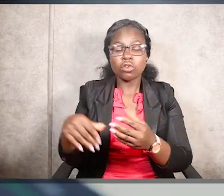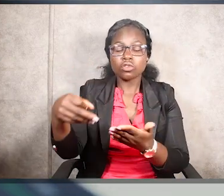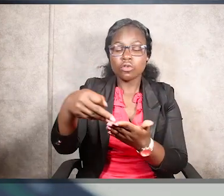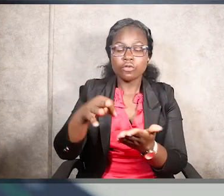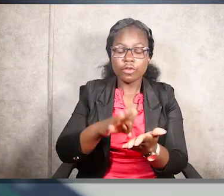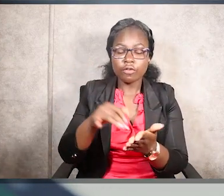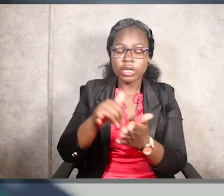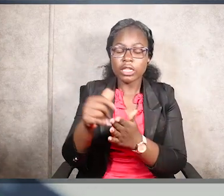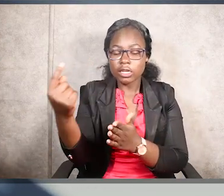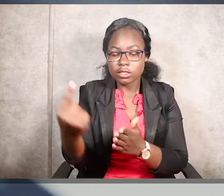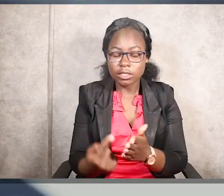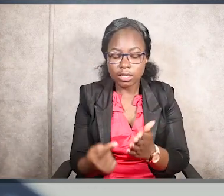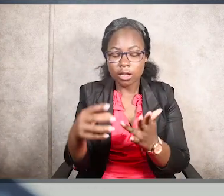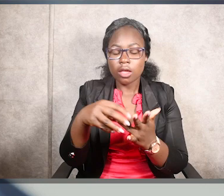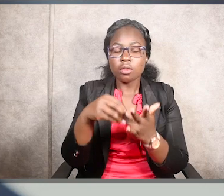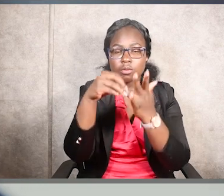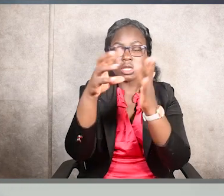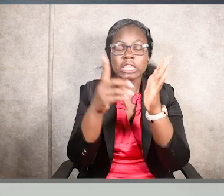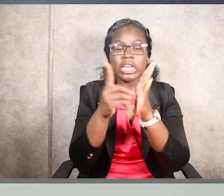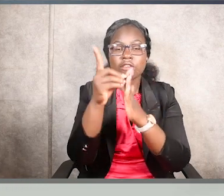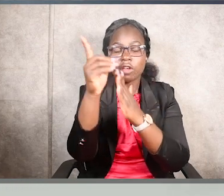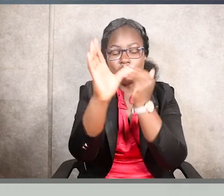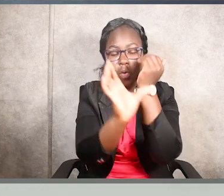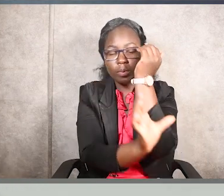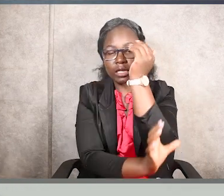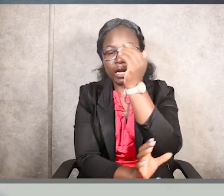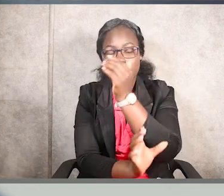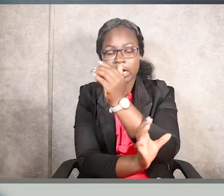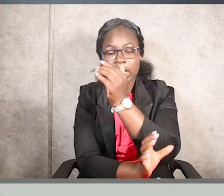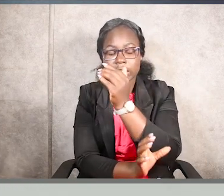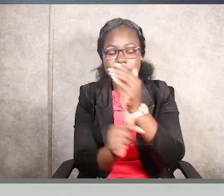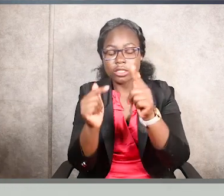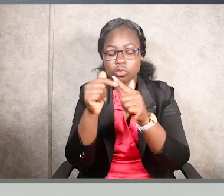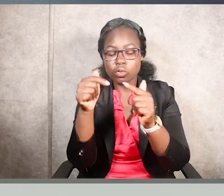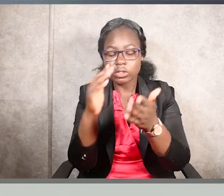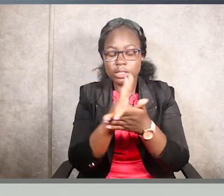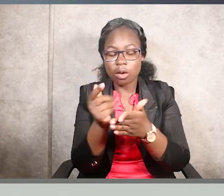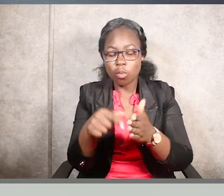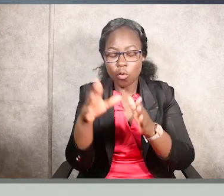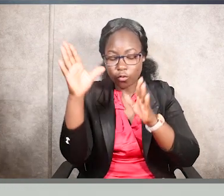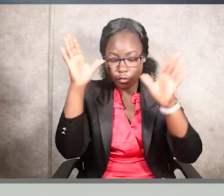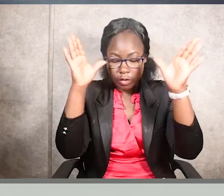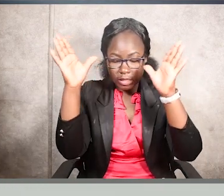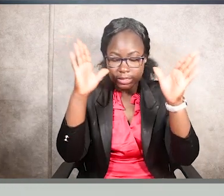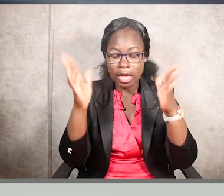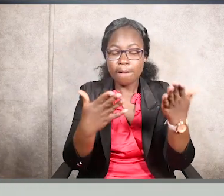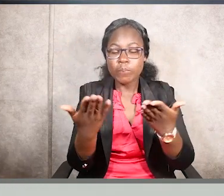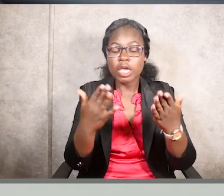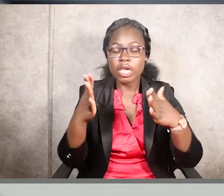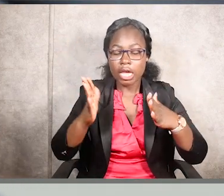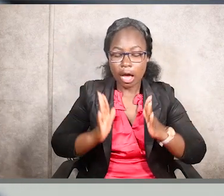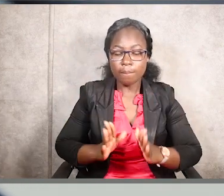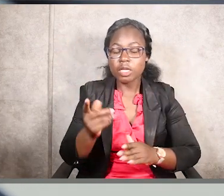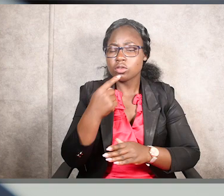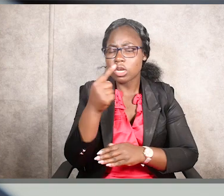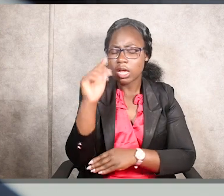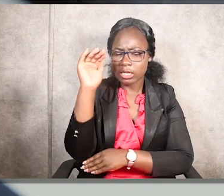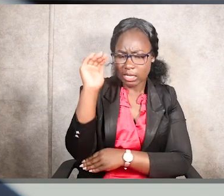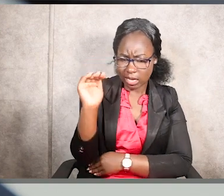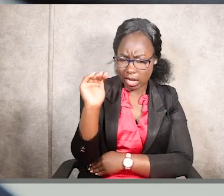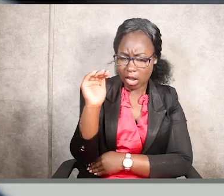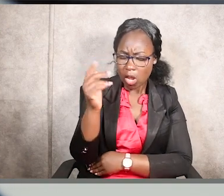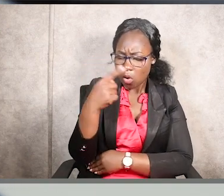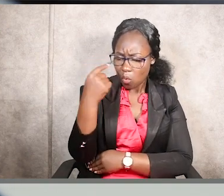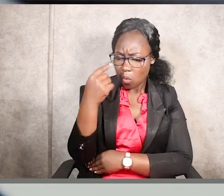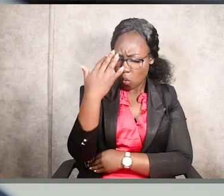in, particularly from the developed countries, to some of these initiatives. And somebody might ask, why should we even be bothered with all